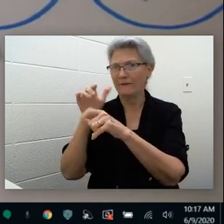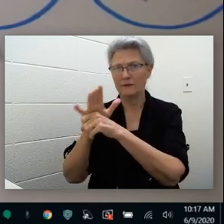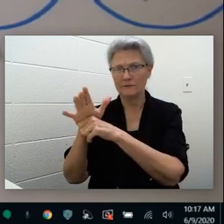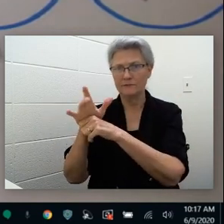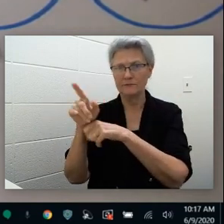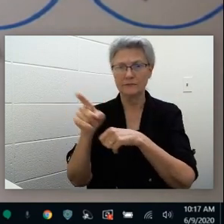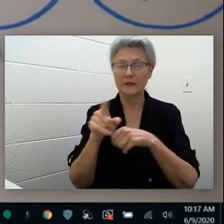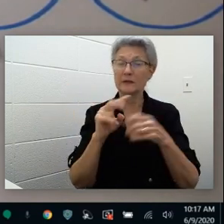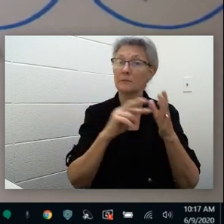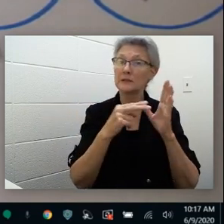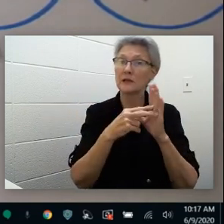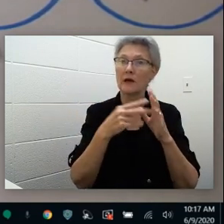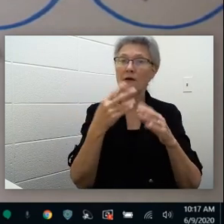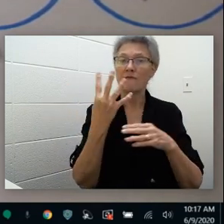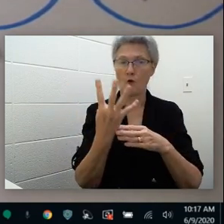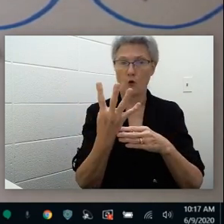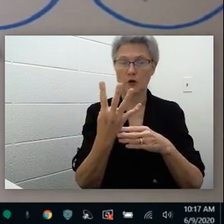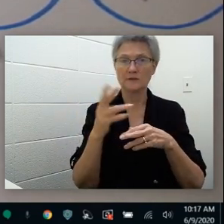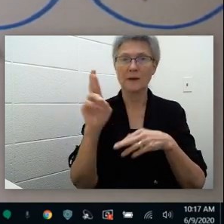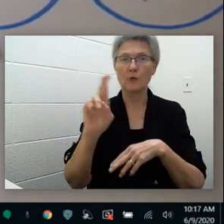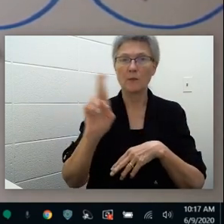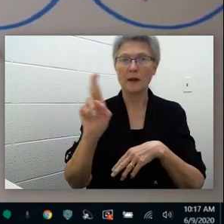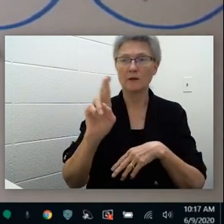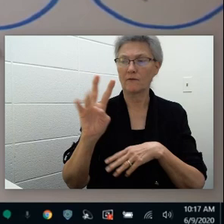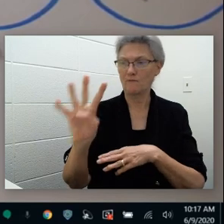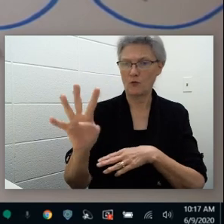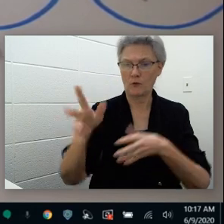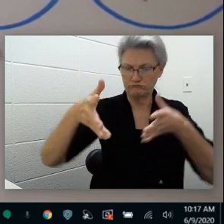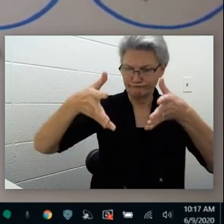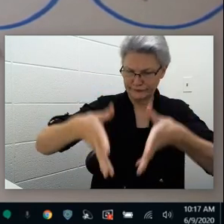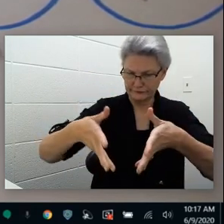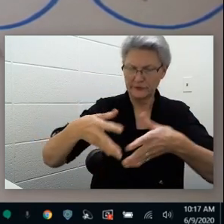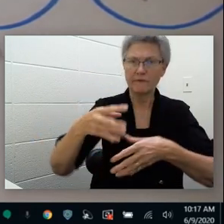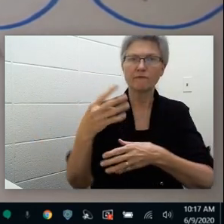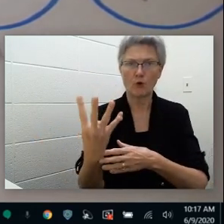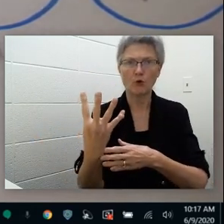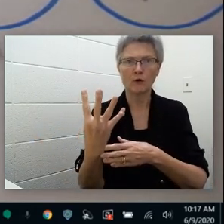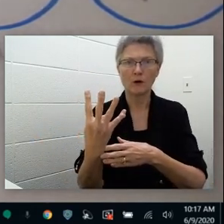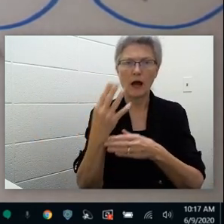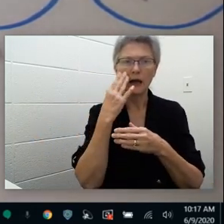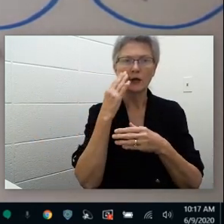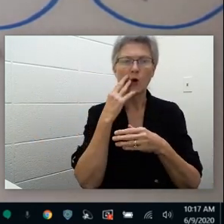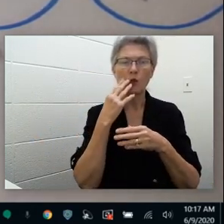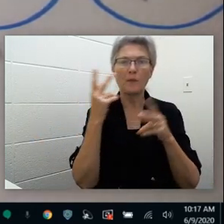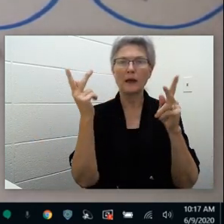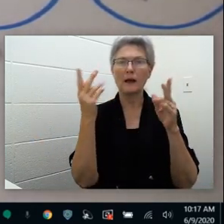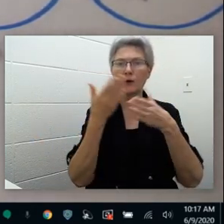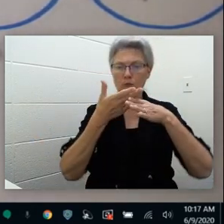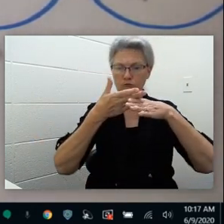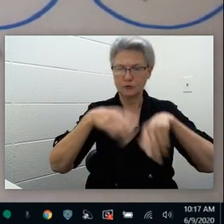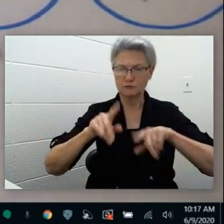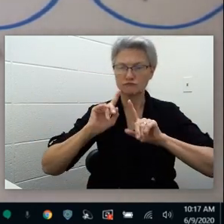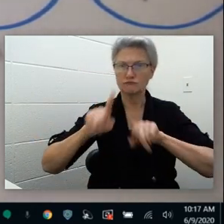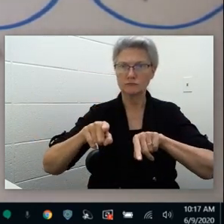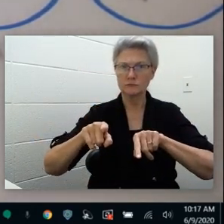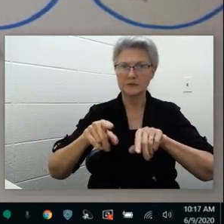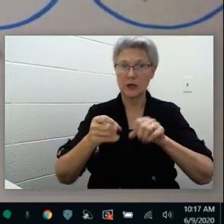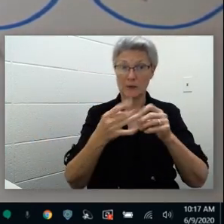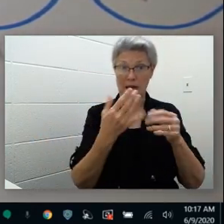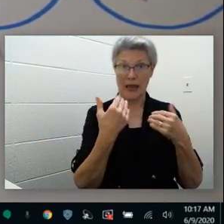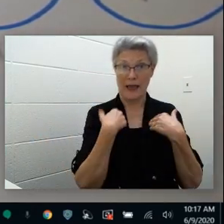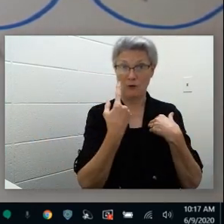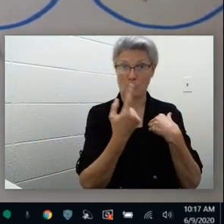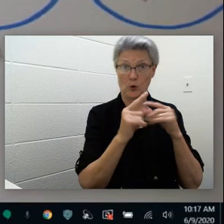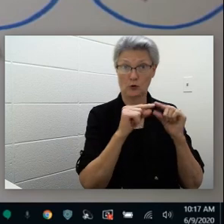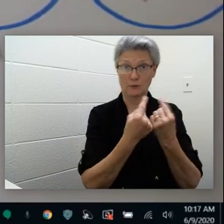This means that 4 is my remainder. I know that my quotient would be however many I have in one